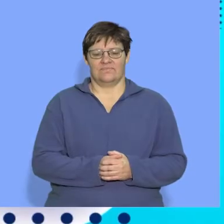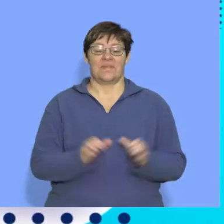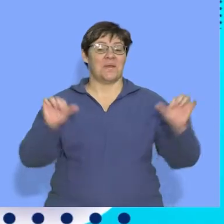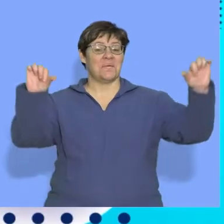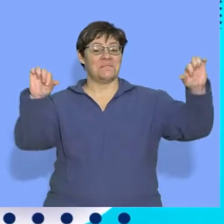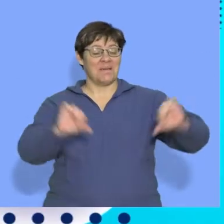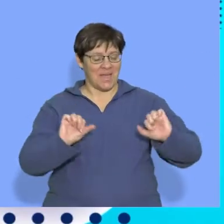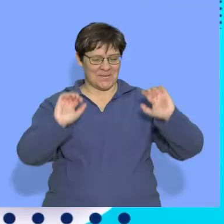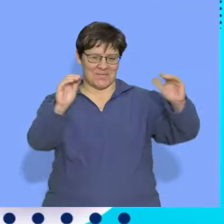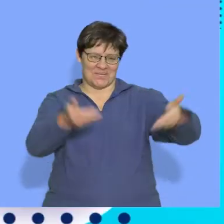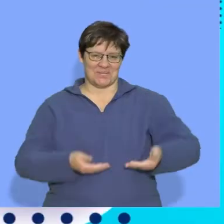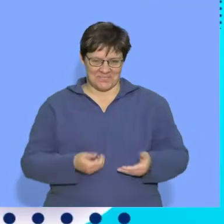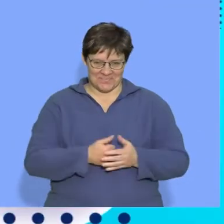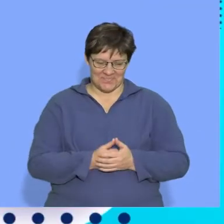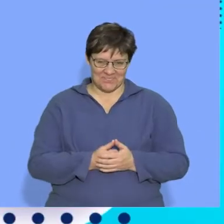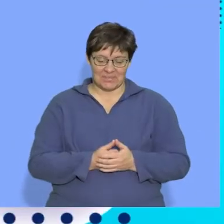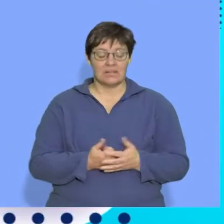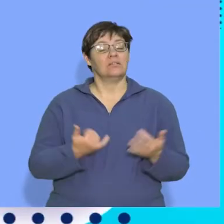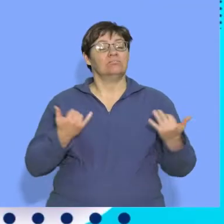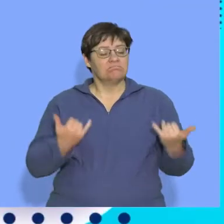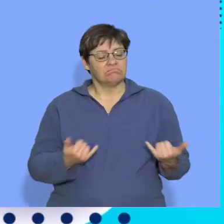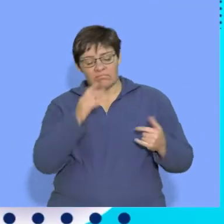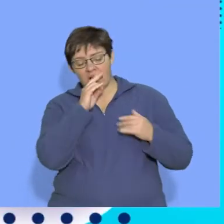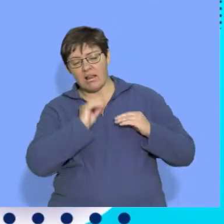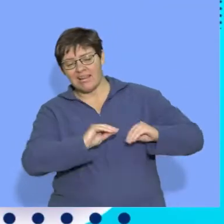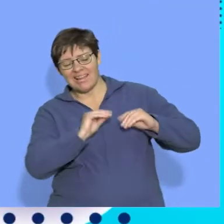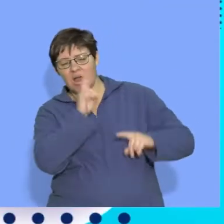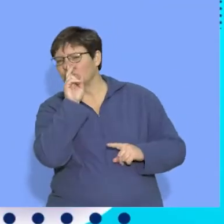Welcome back, life science learners. In our lesson today, we're